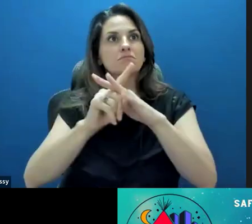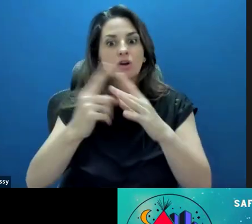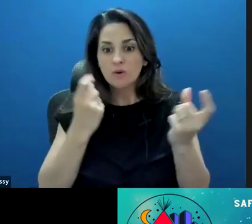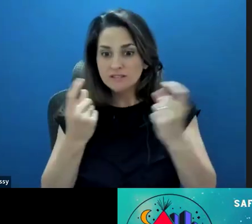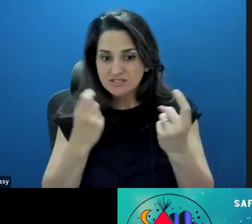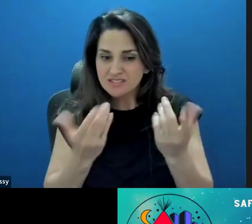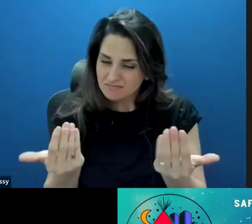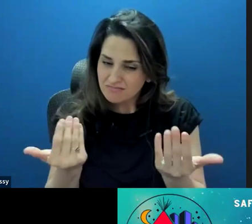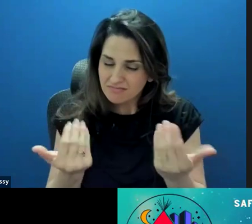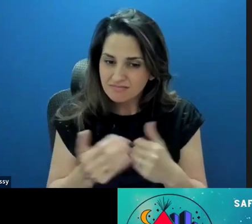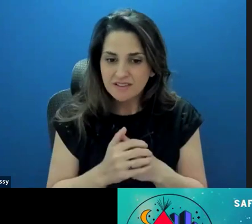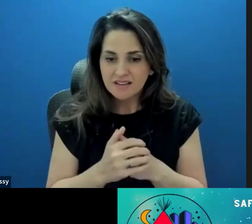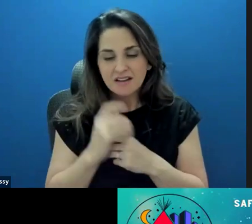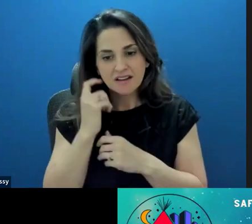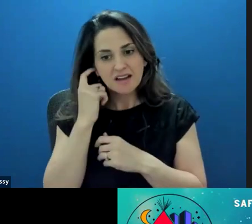have?